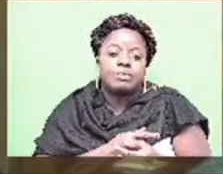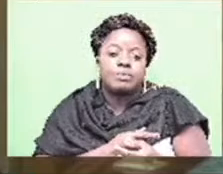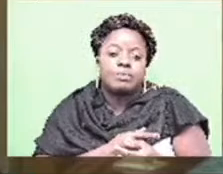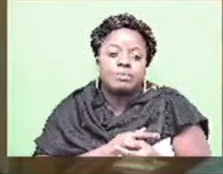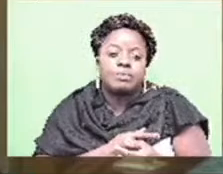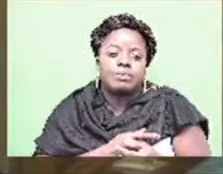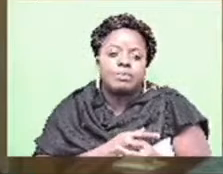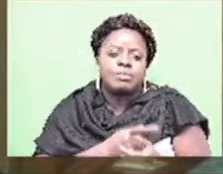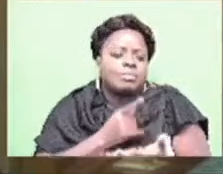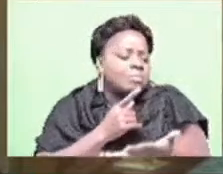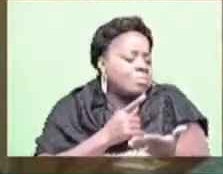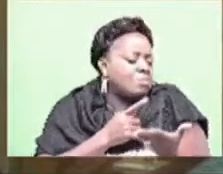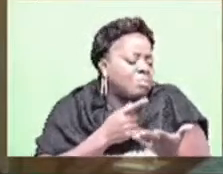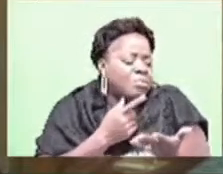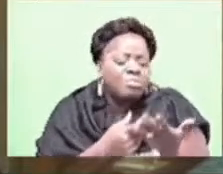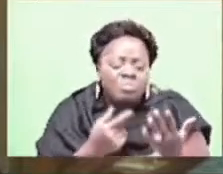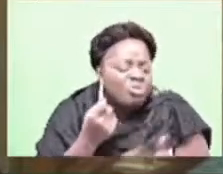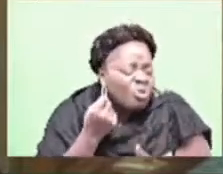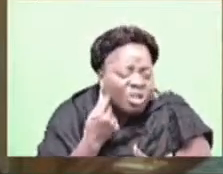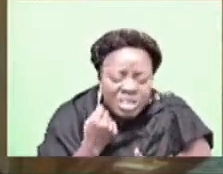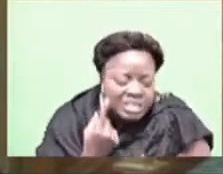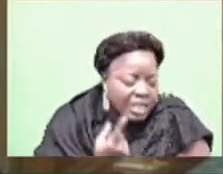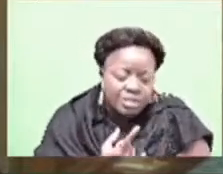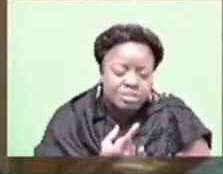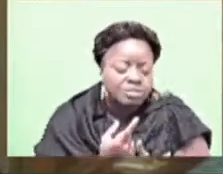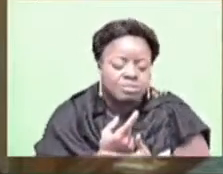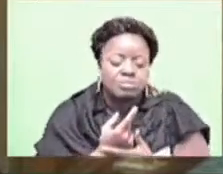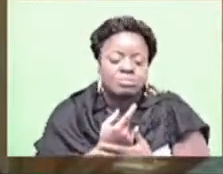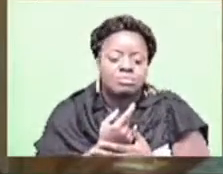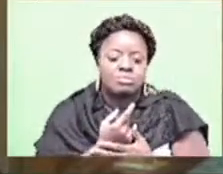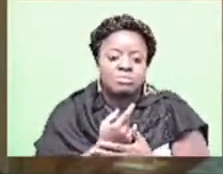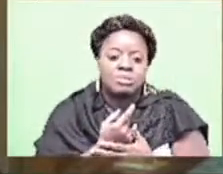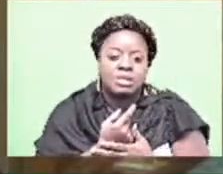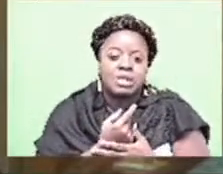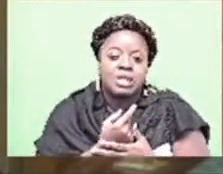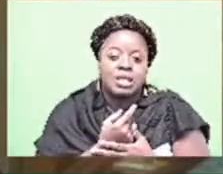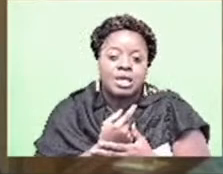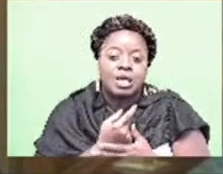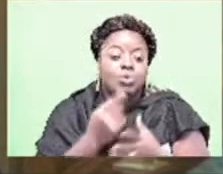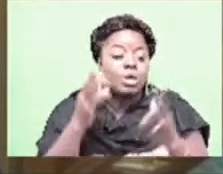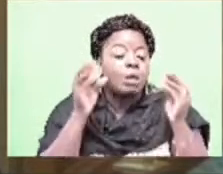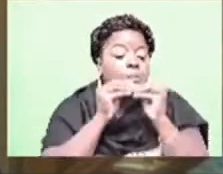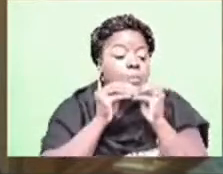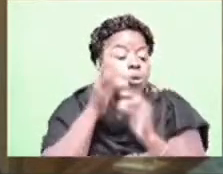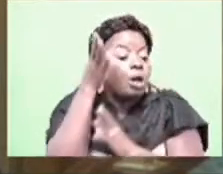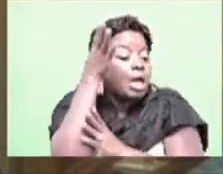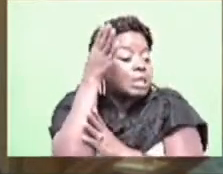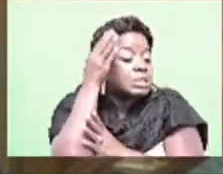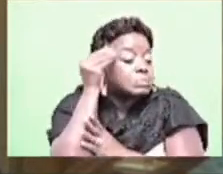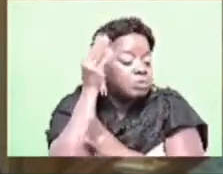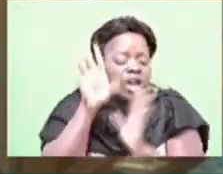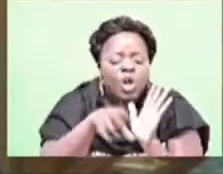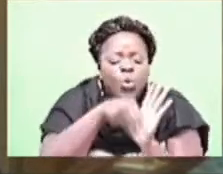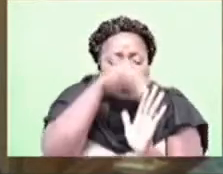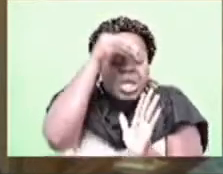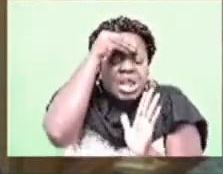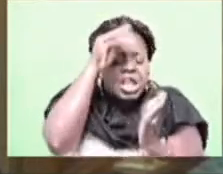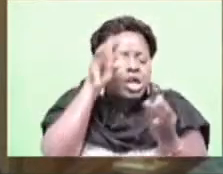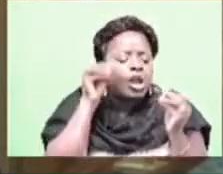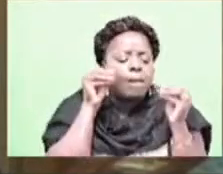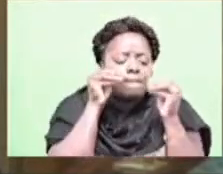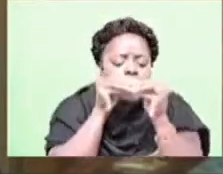not appreciate is that as we get experience with a new